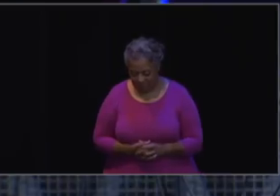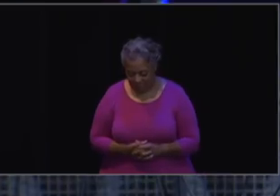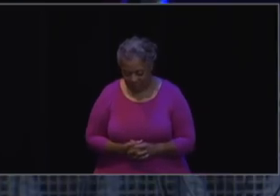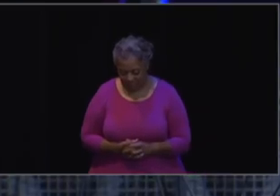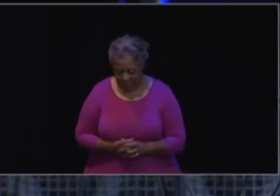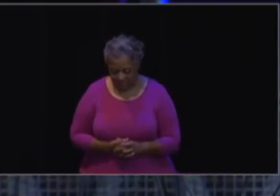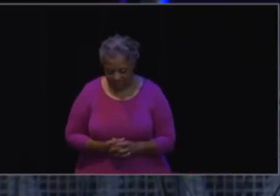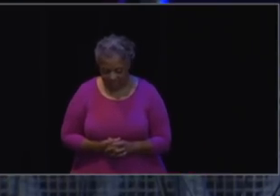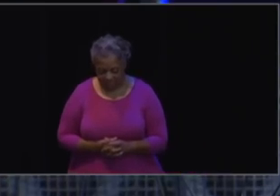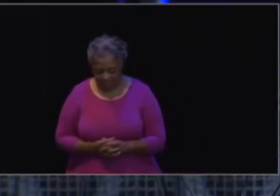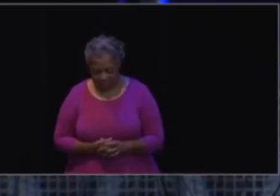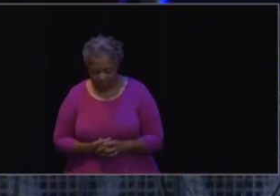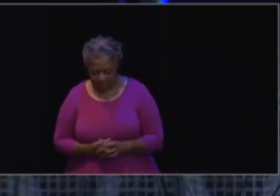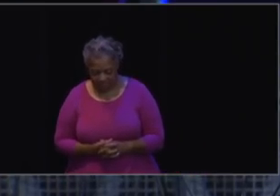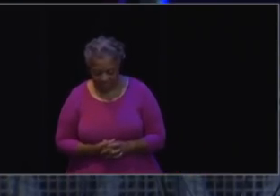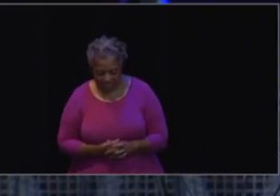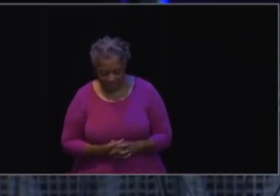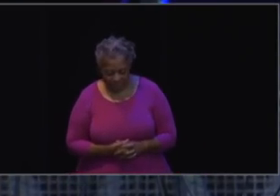dow, dow,